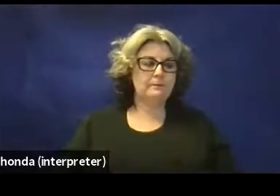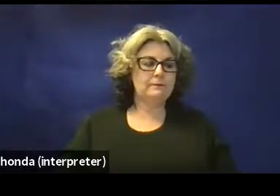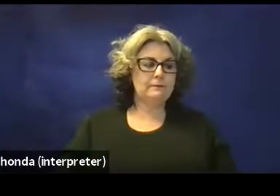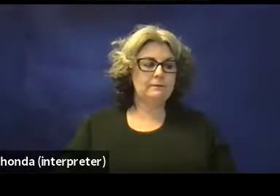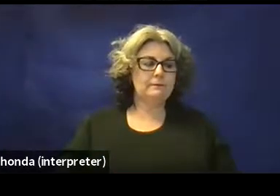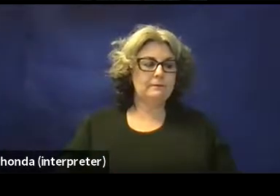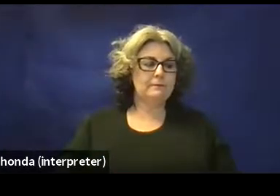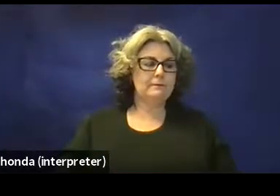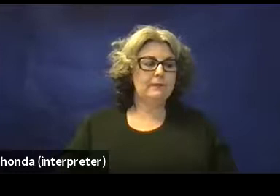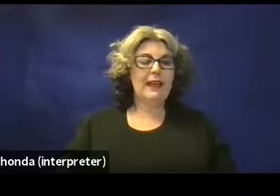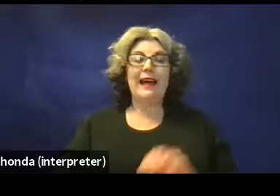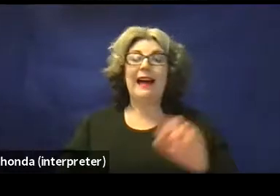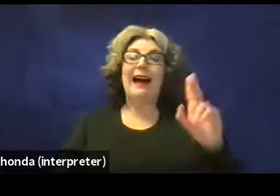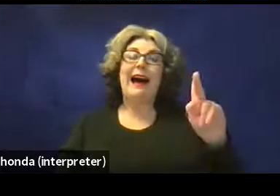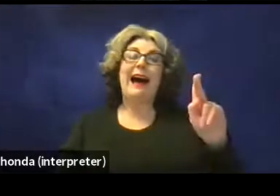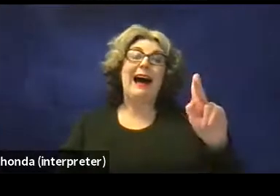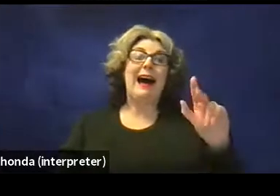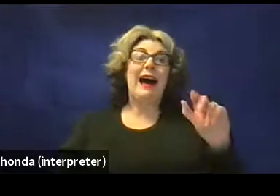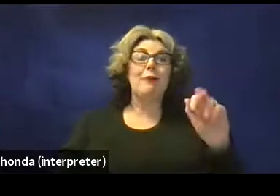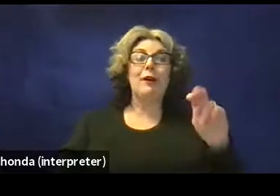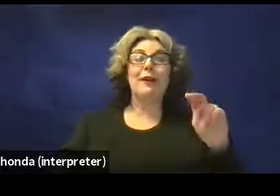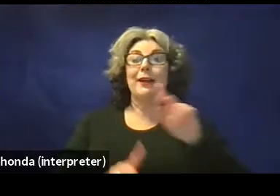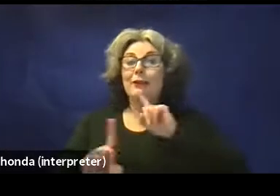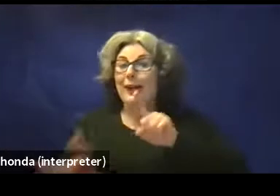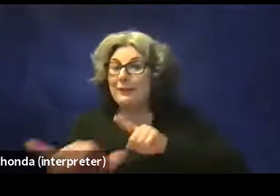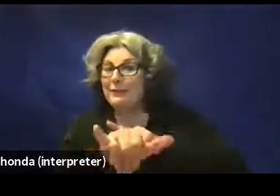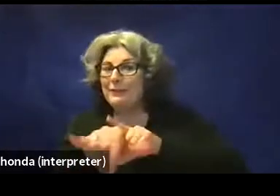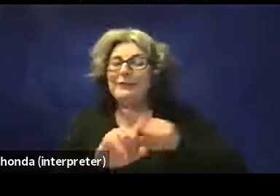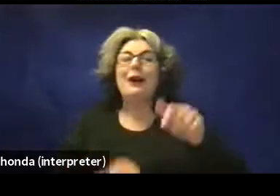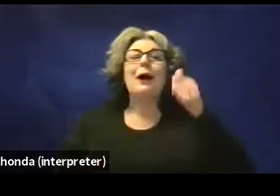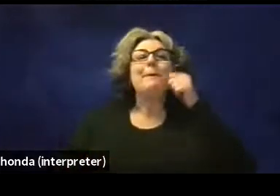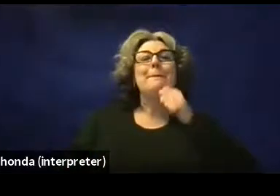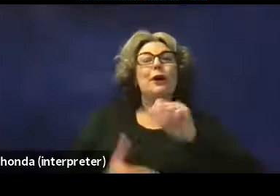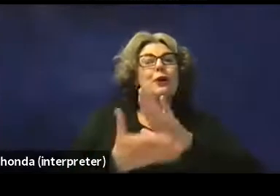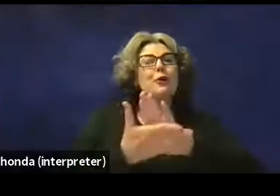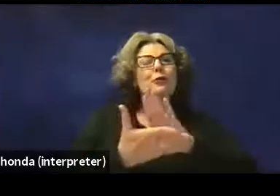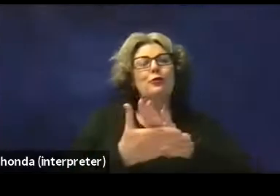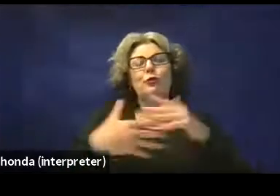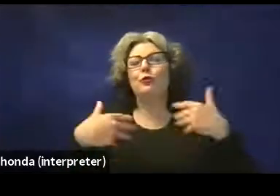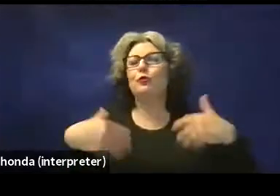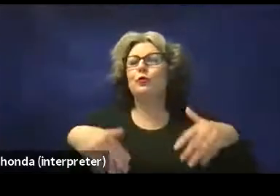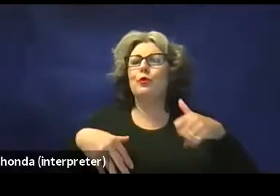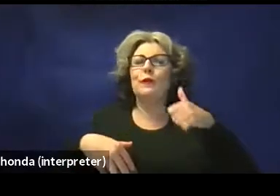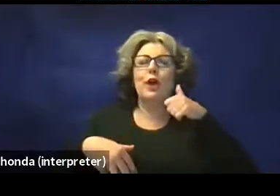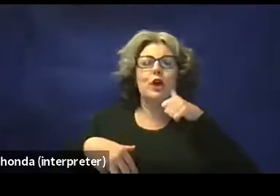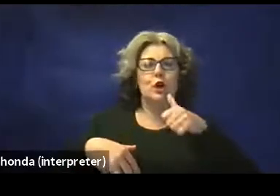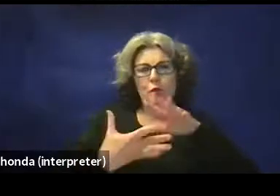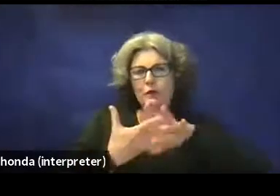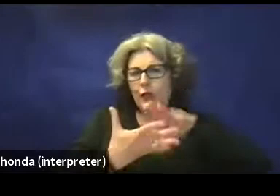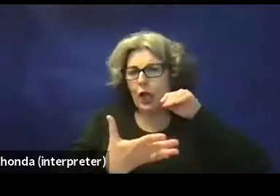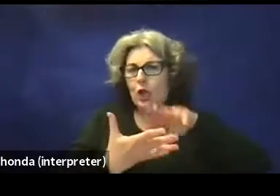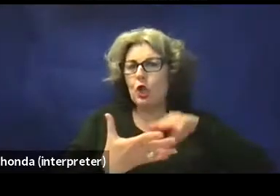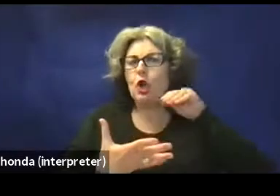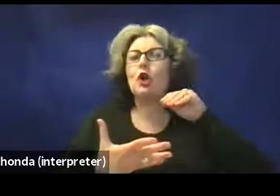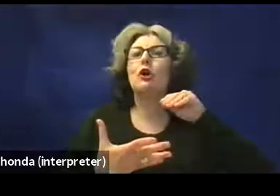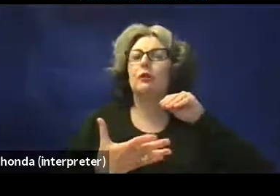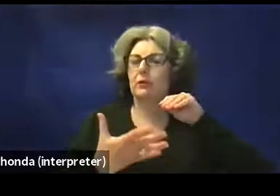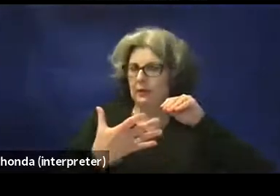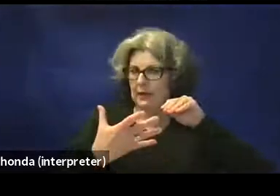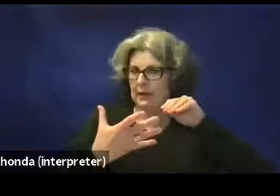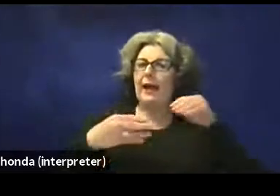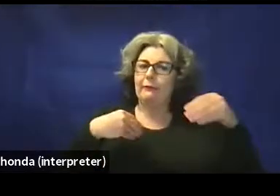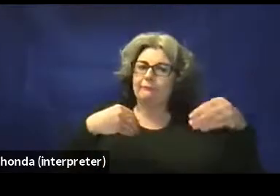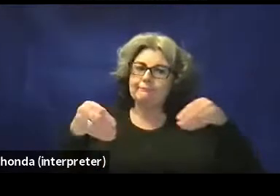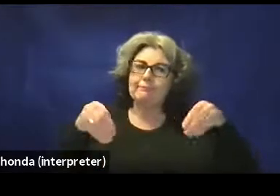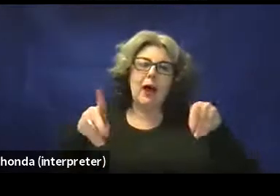I almost want Karen to answer this question too, but I know that, girls' schools are one of the places where they can do this in the classroom. And that's why there's such